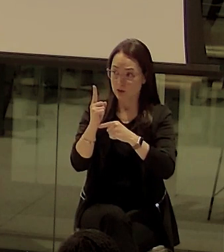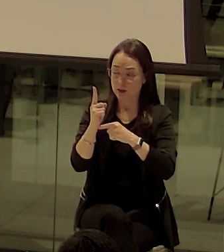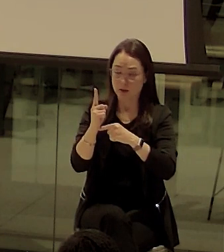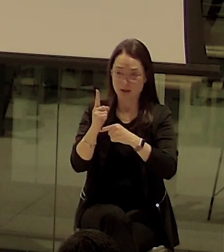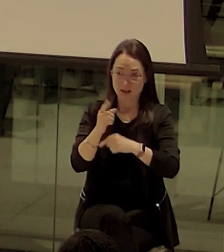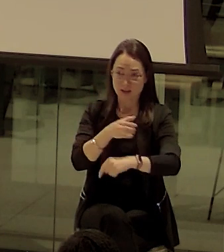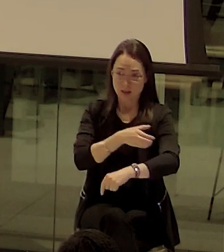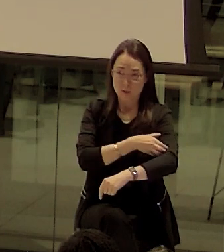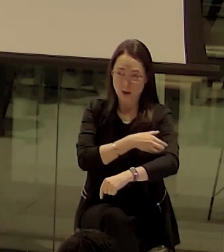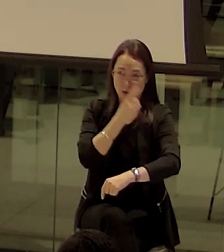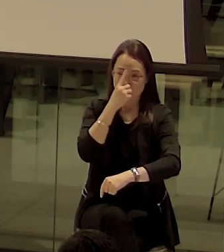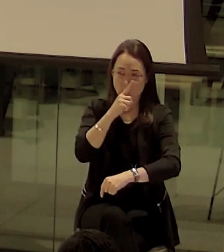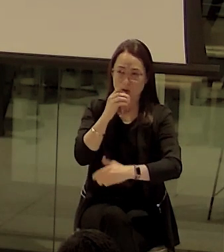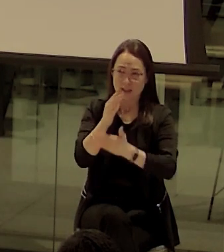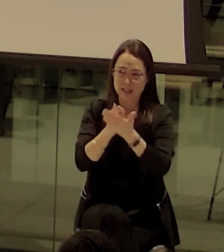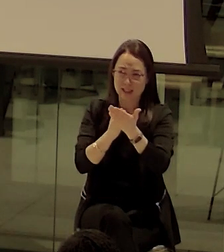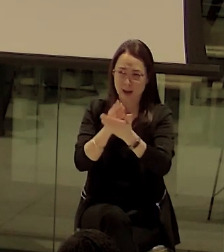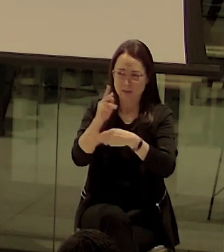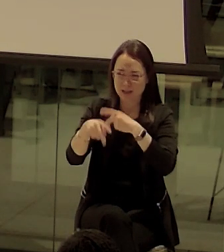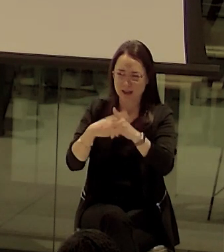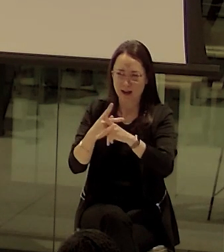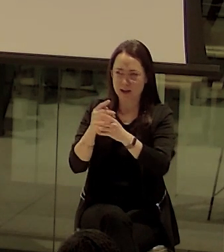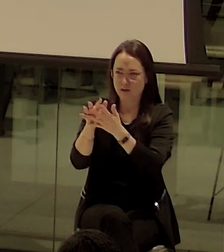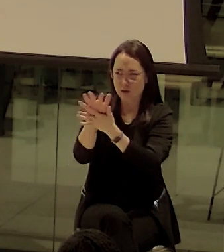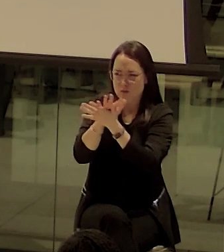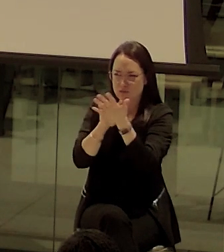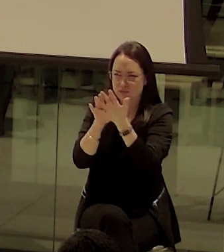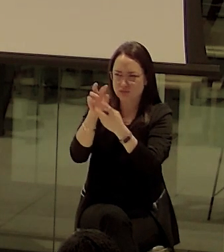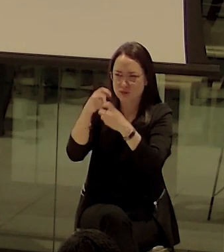power for some kind of murky, difficult future.